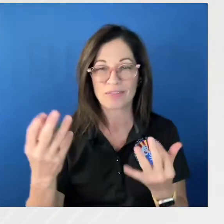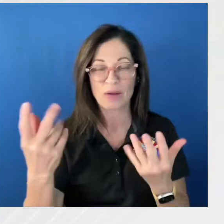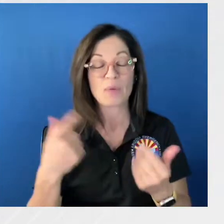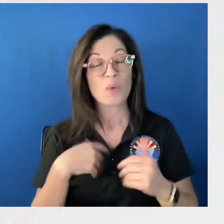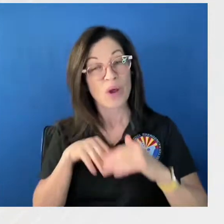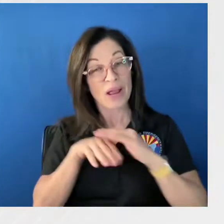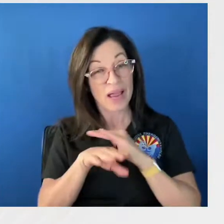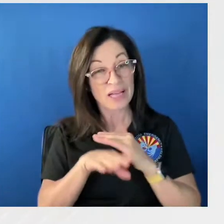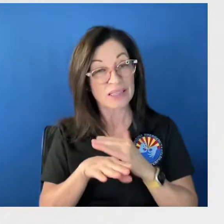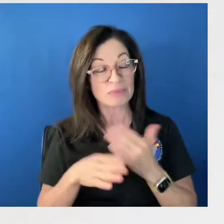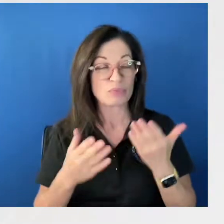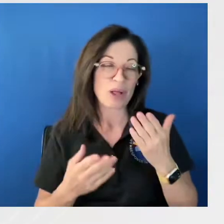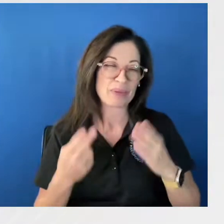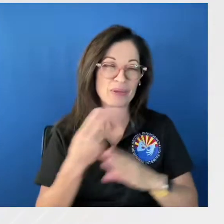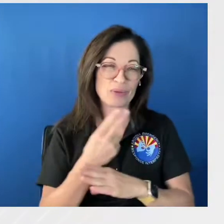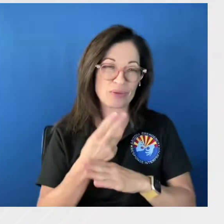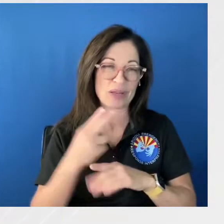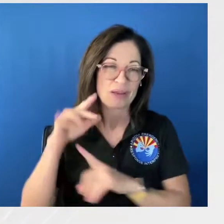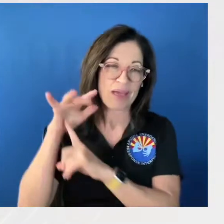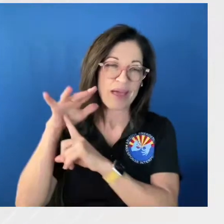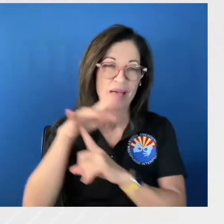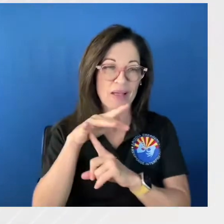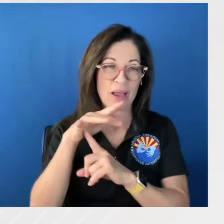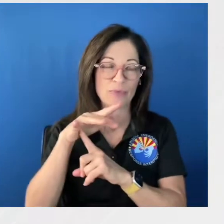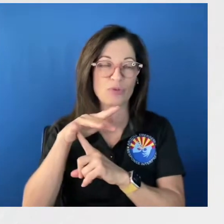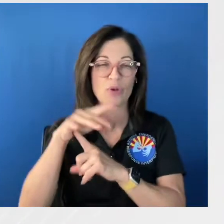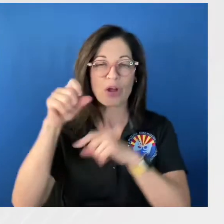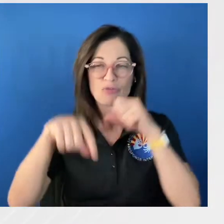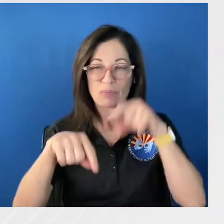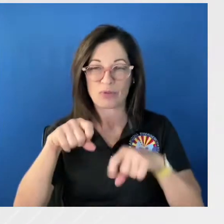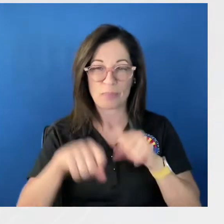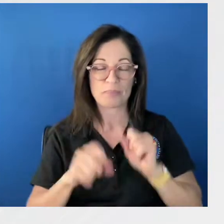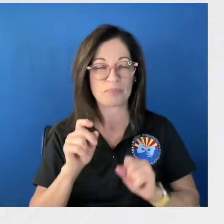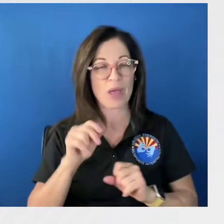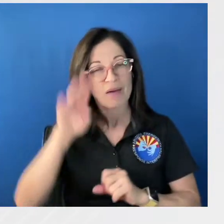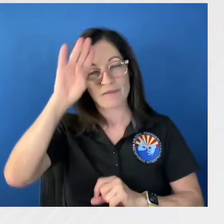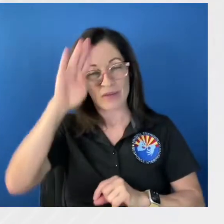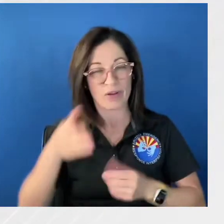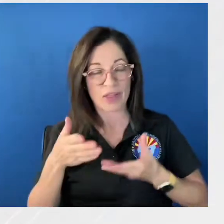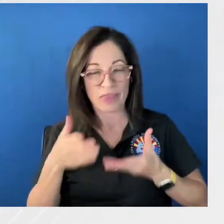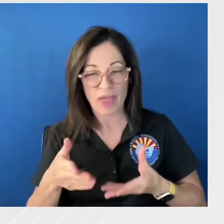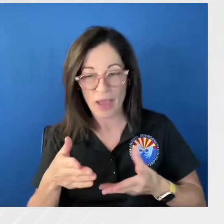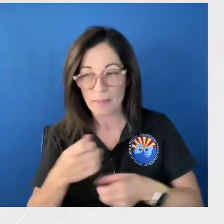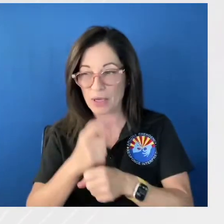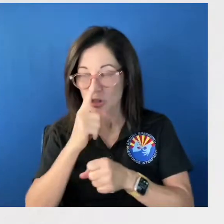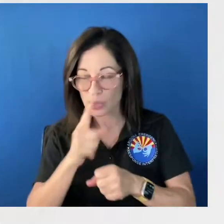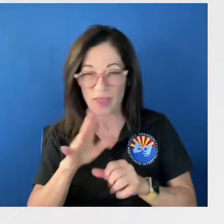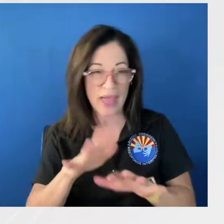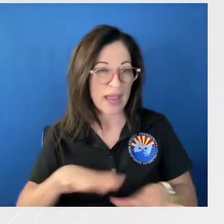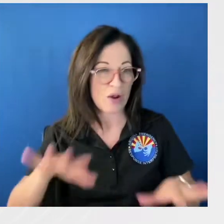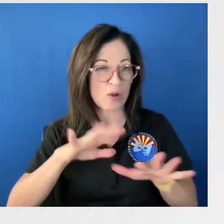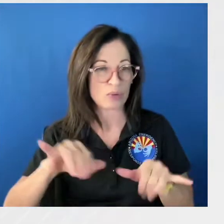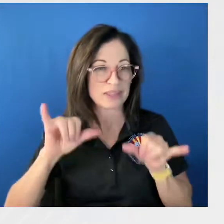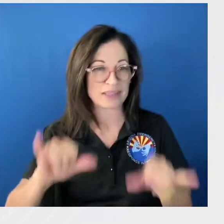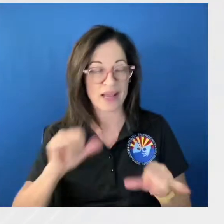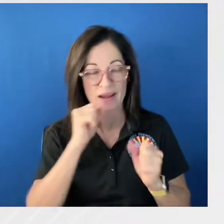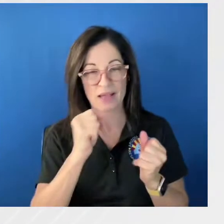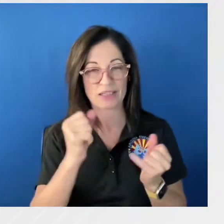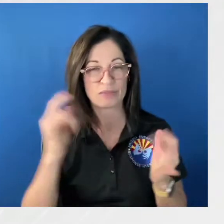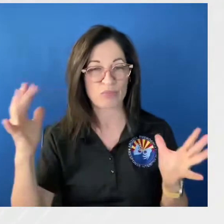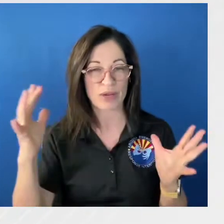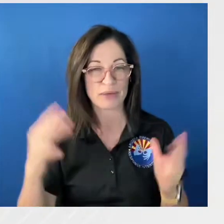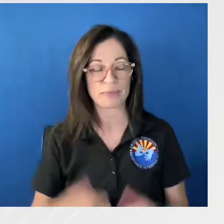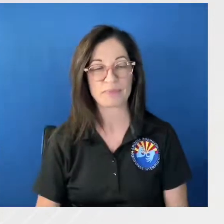probably using helicopters to land people at strategic places, and we're going to go out and make sure that edge is going to stay right where it is. Down into